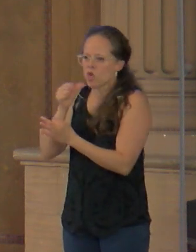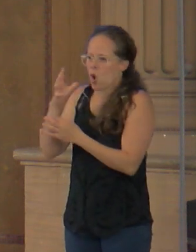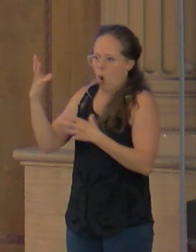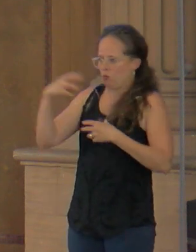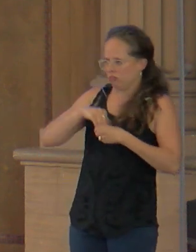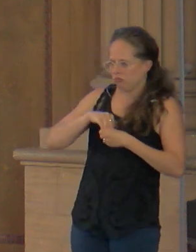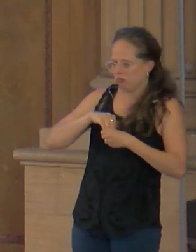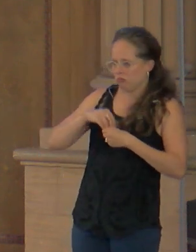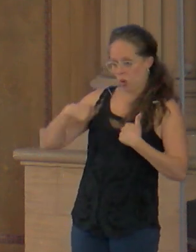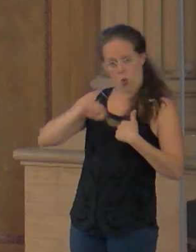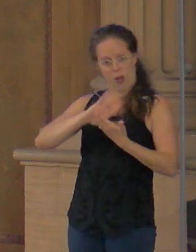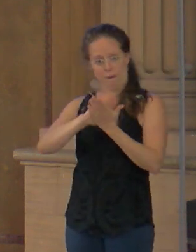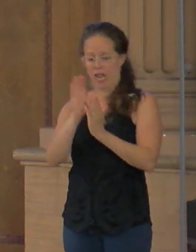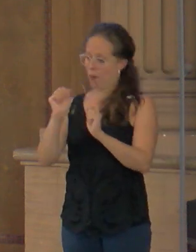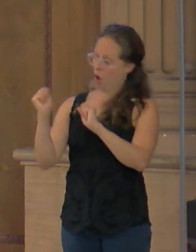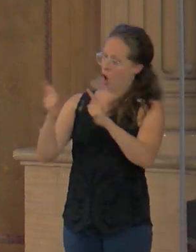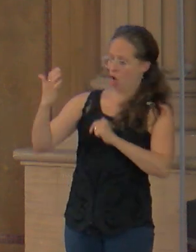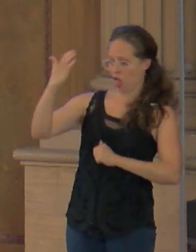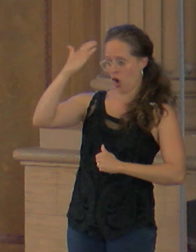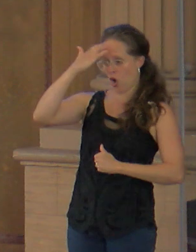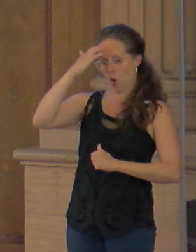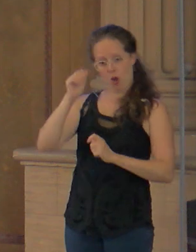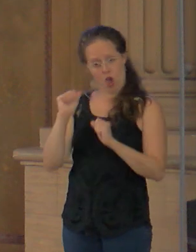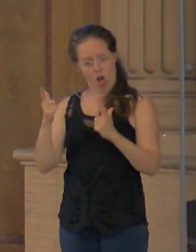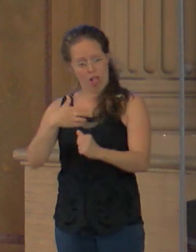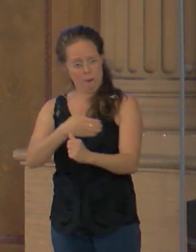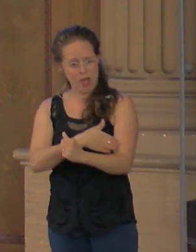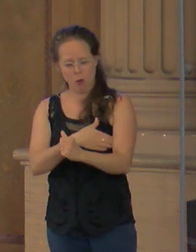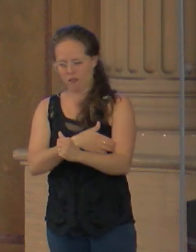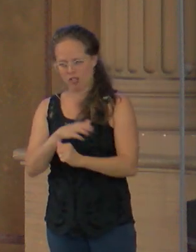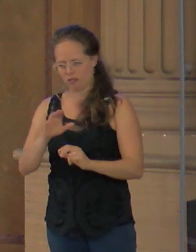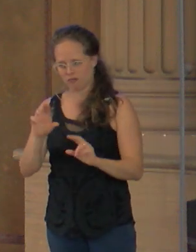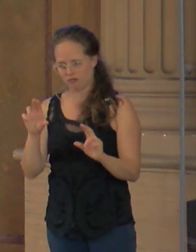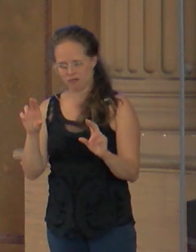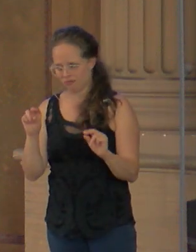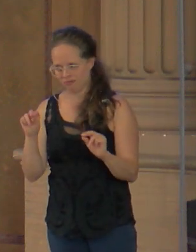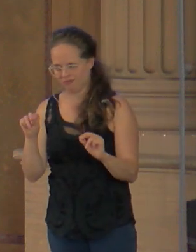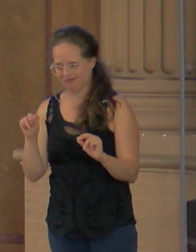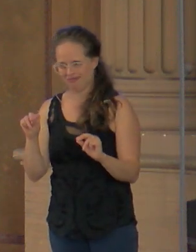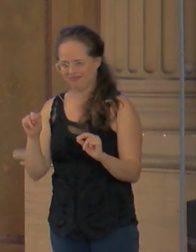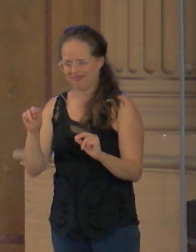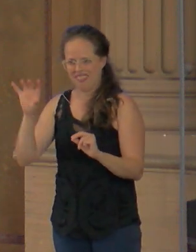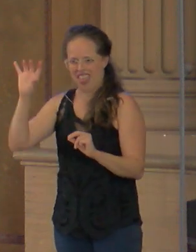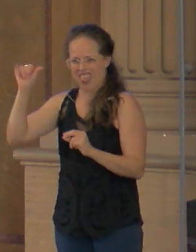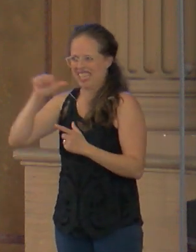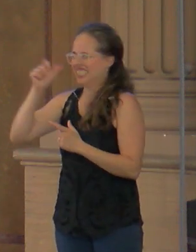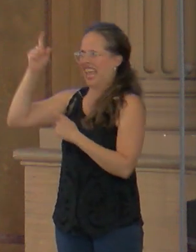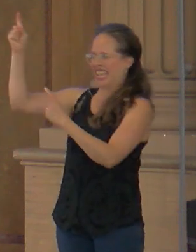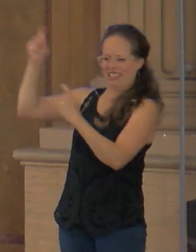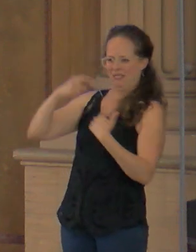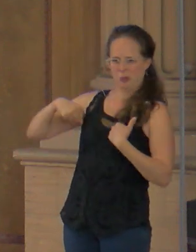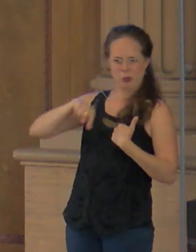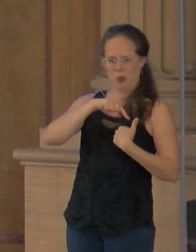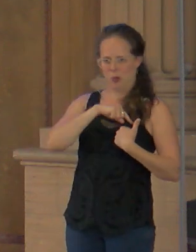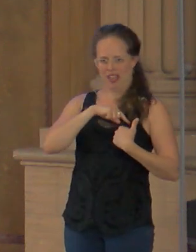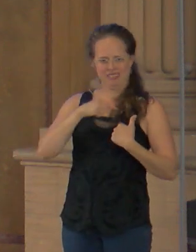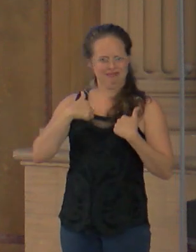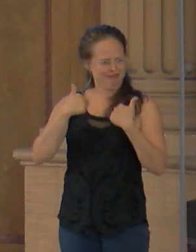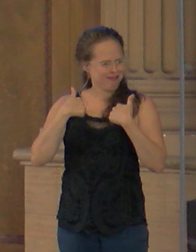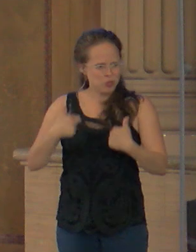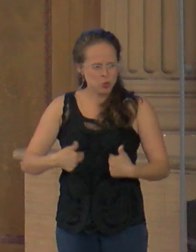or all-powerful. We don't become omniscient or all-knowing. Those are incommunicable attributes of God. Those are things that we never